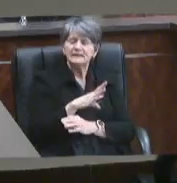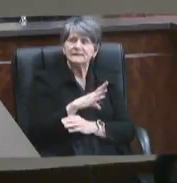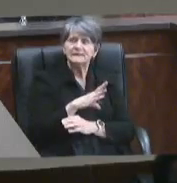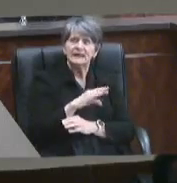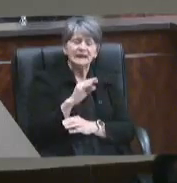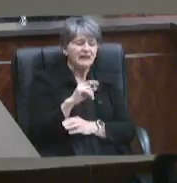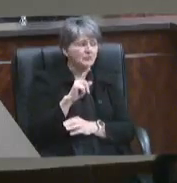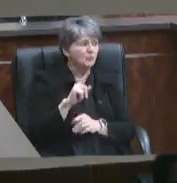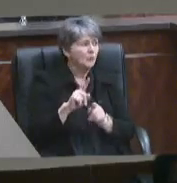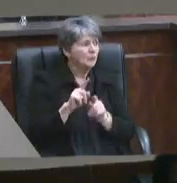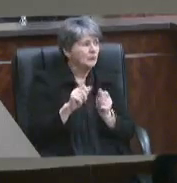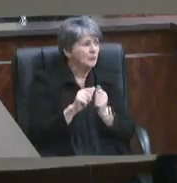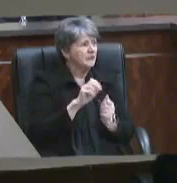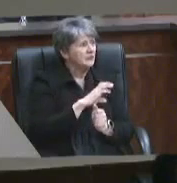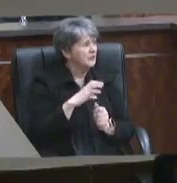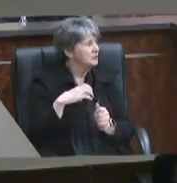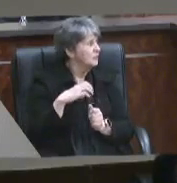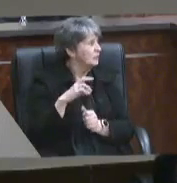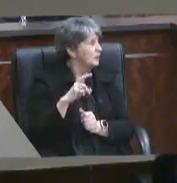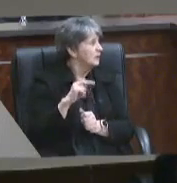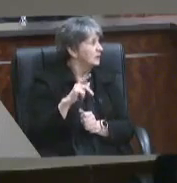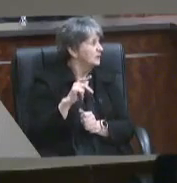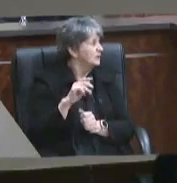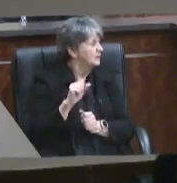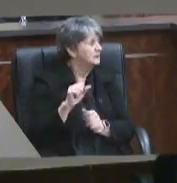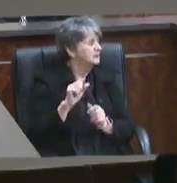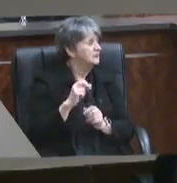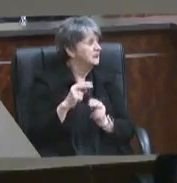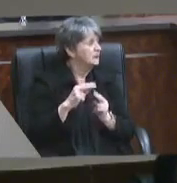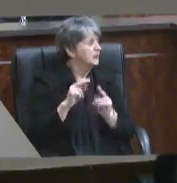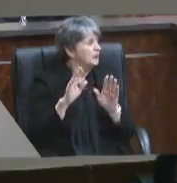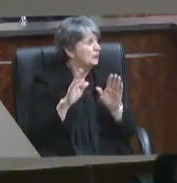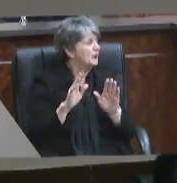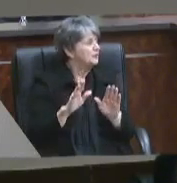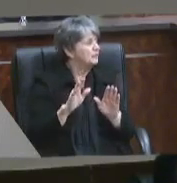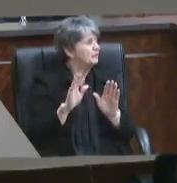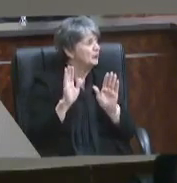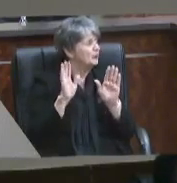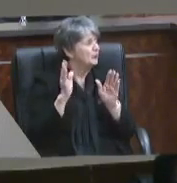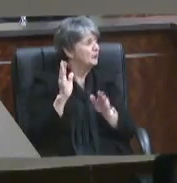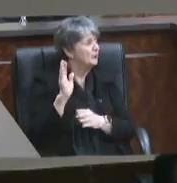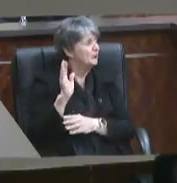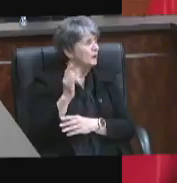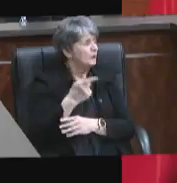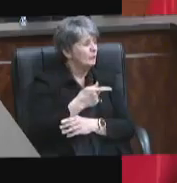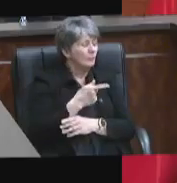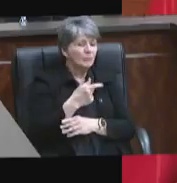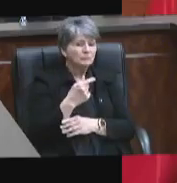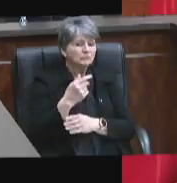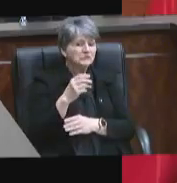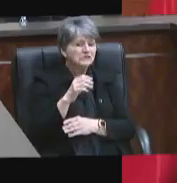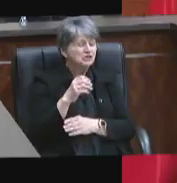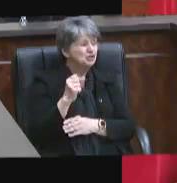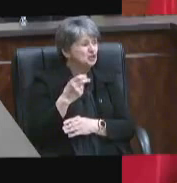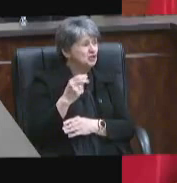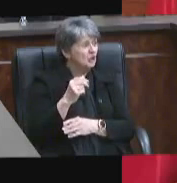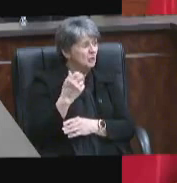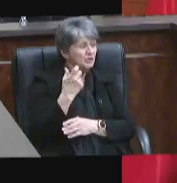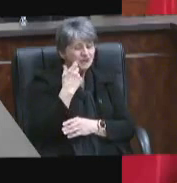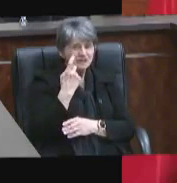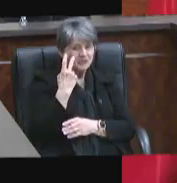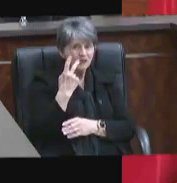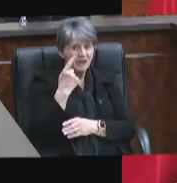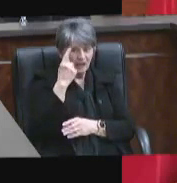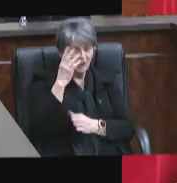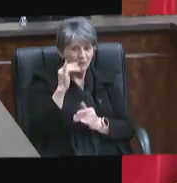Councilmember Nicholas about the great presentation that we just heard. We have a Public Information Officers Committee, and I hope that you'll become active and